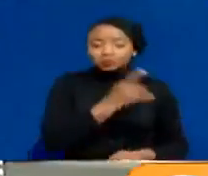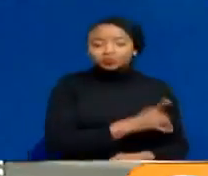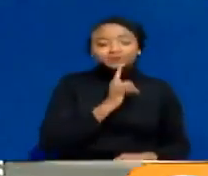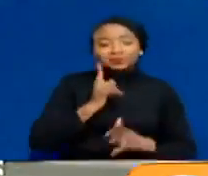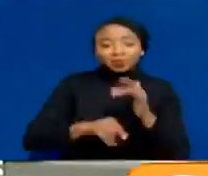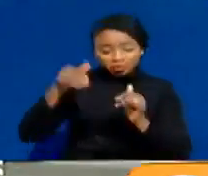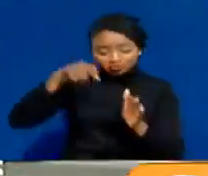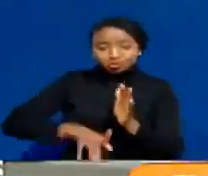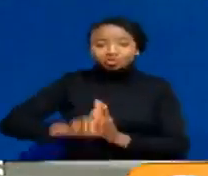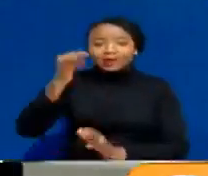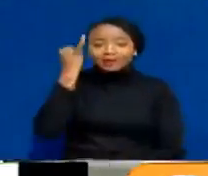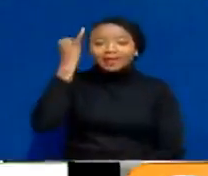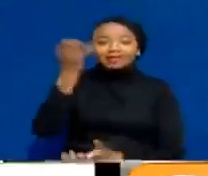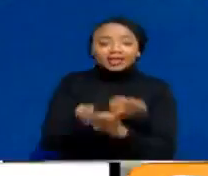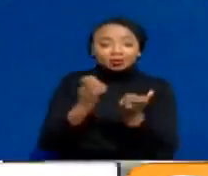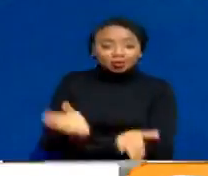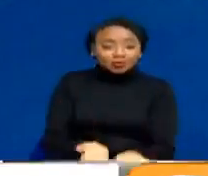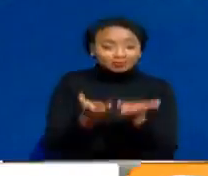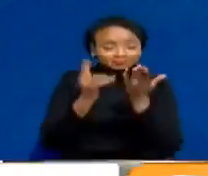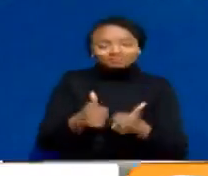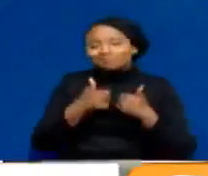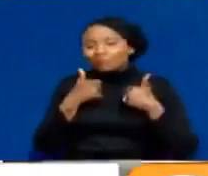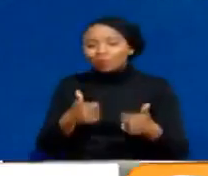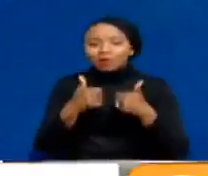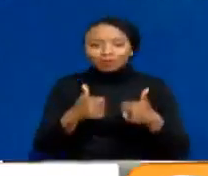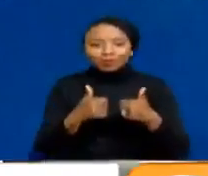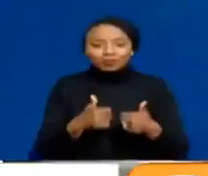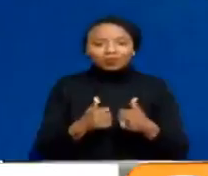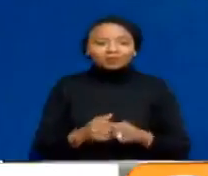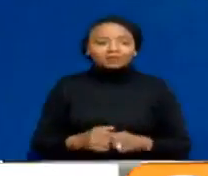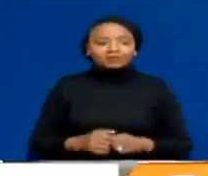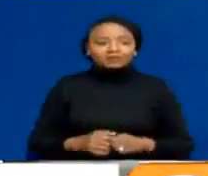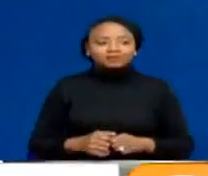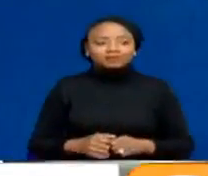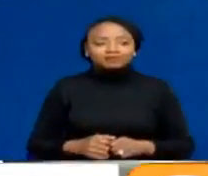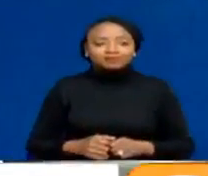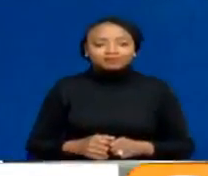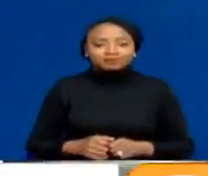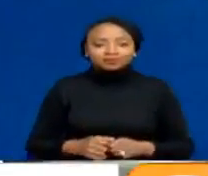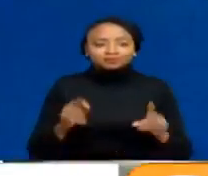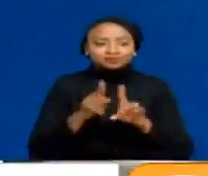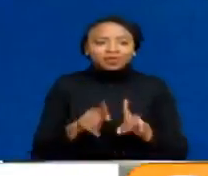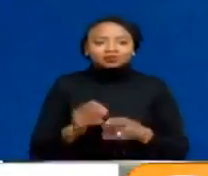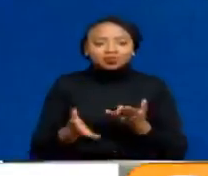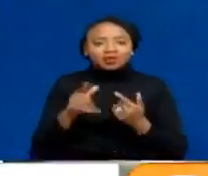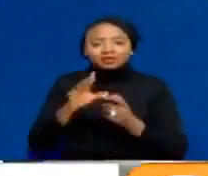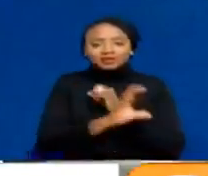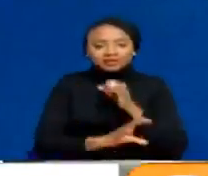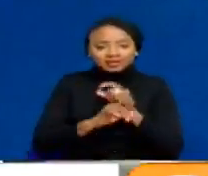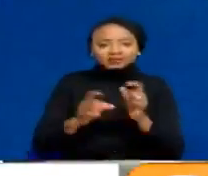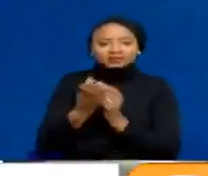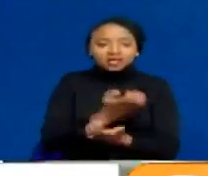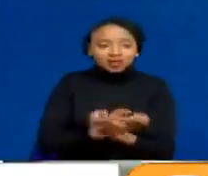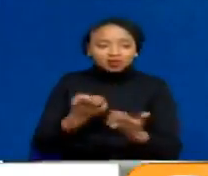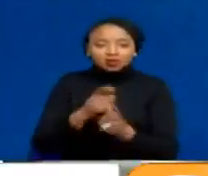Deputy President William Ruto maintains that his bottom-up economic model will revolutionize the country's economy